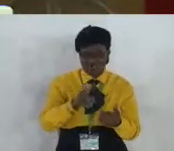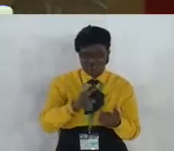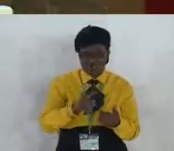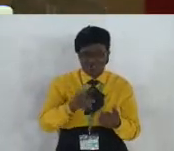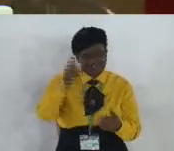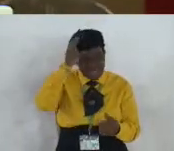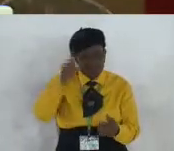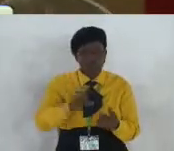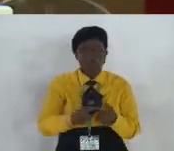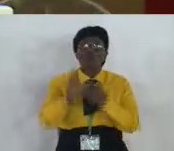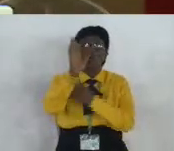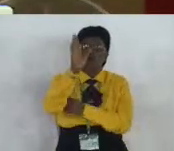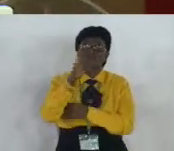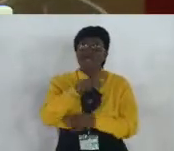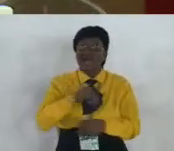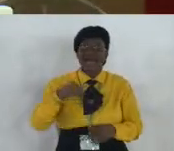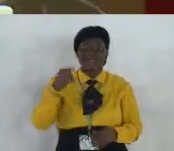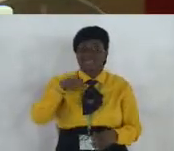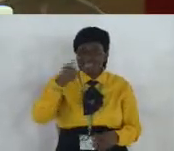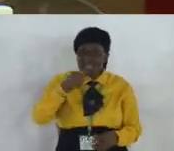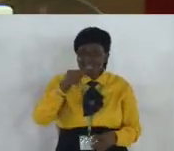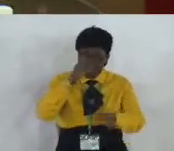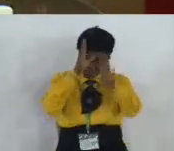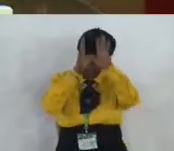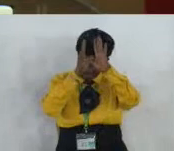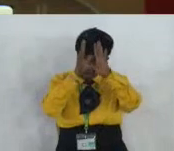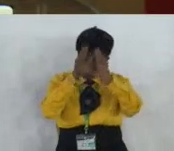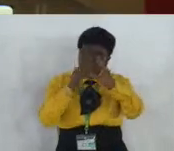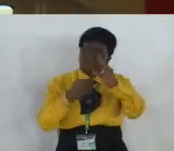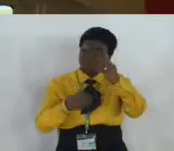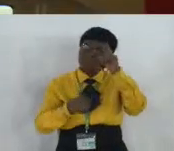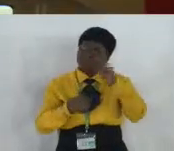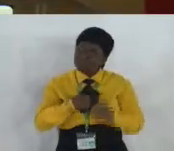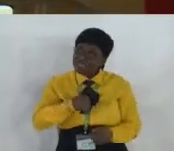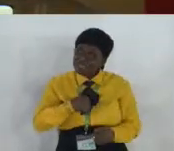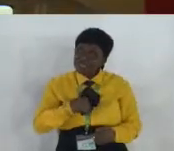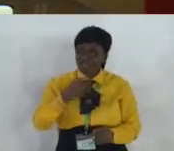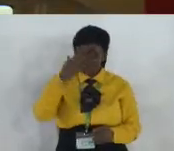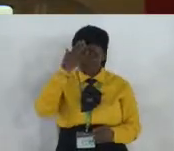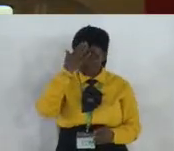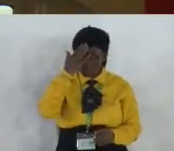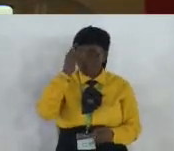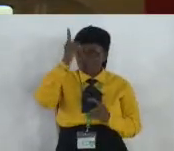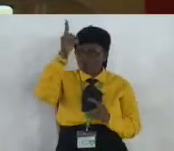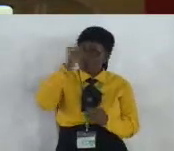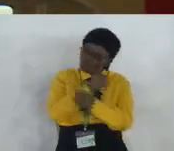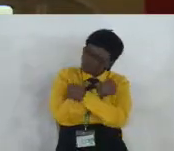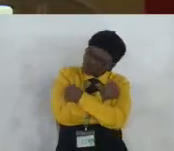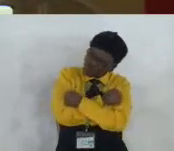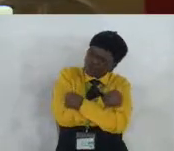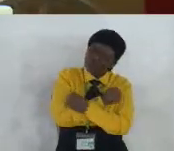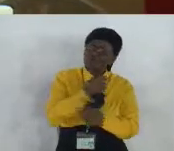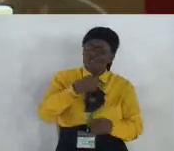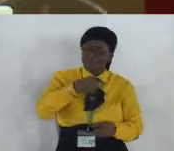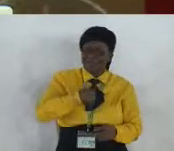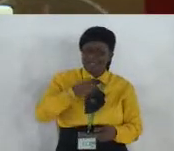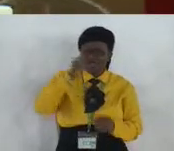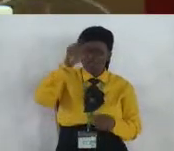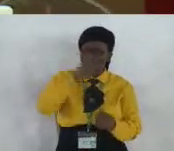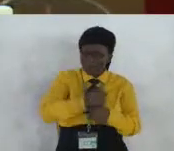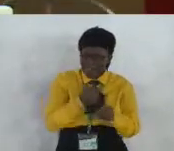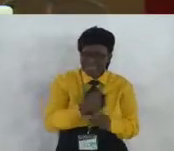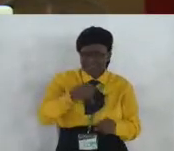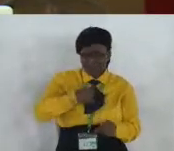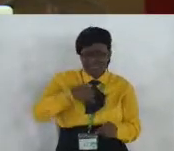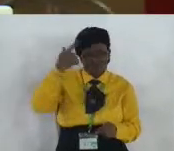Daddy, I know you love me. You made me for your pleasure. I know